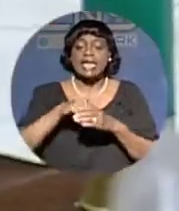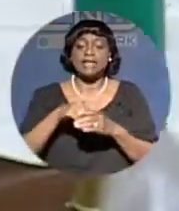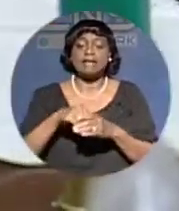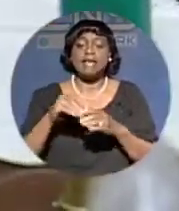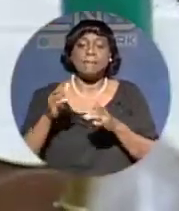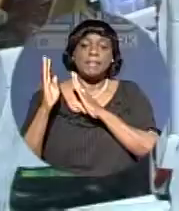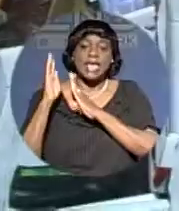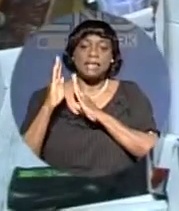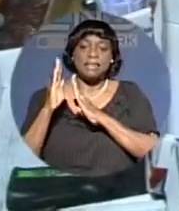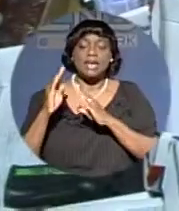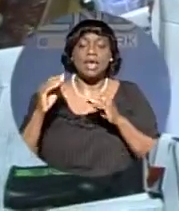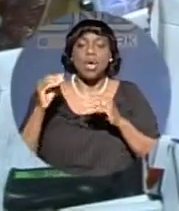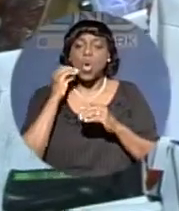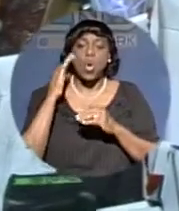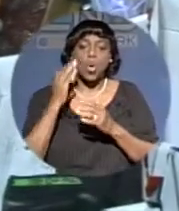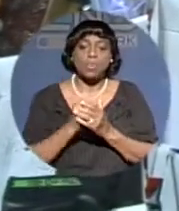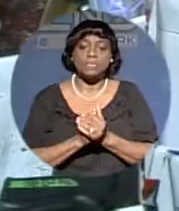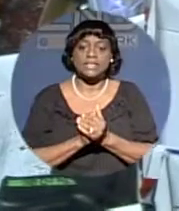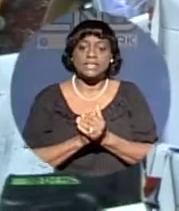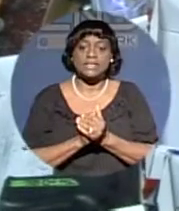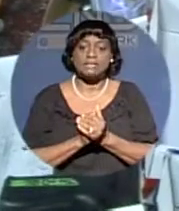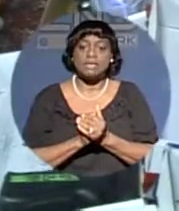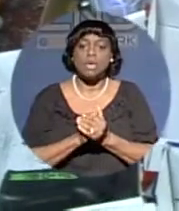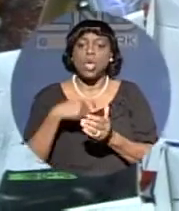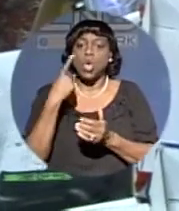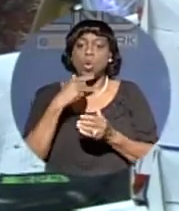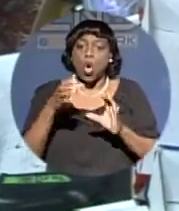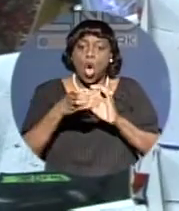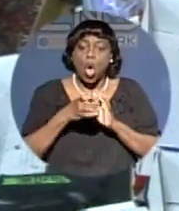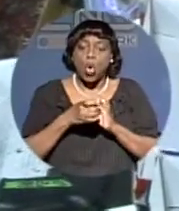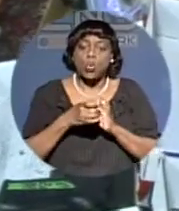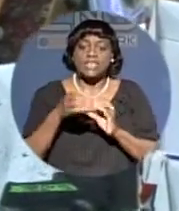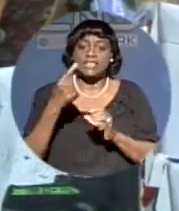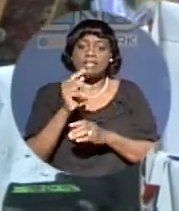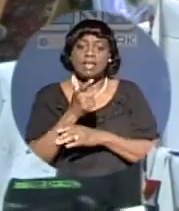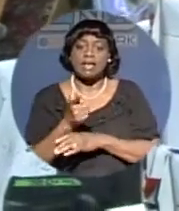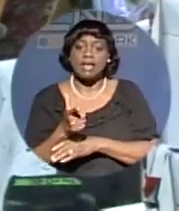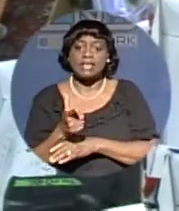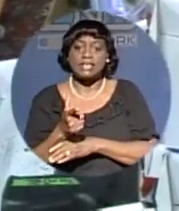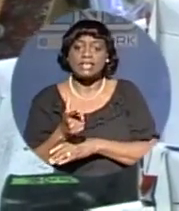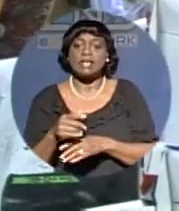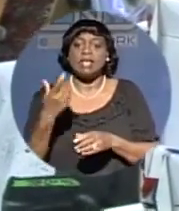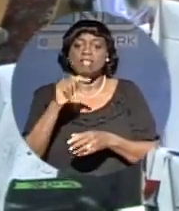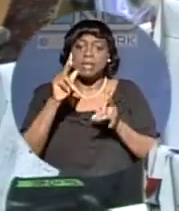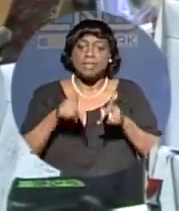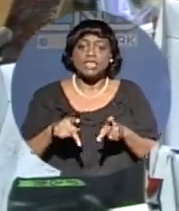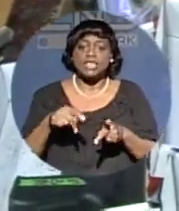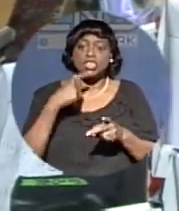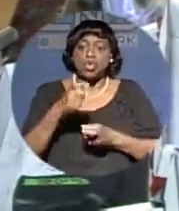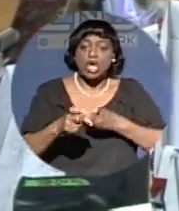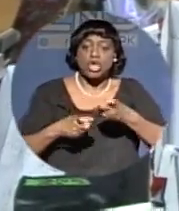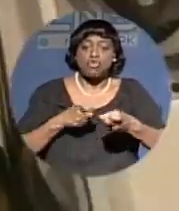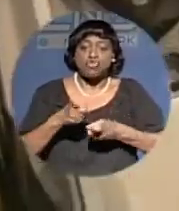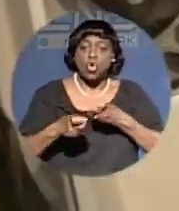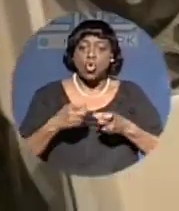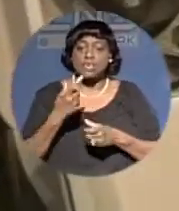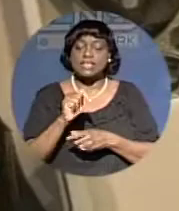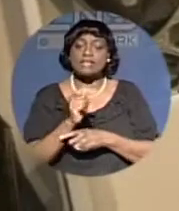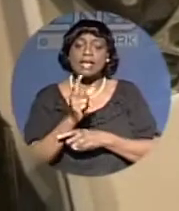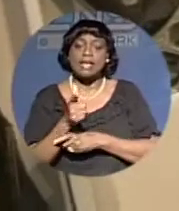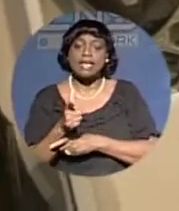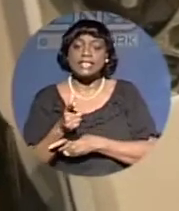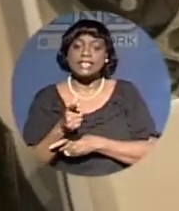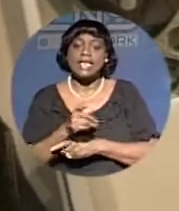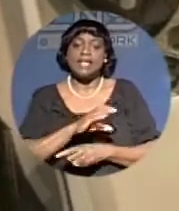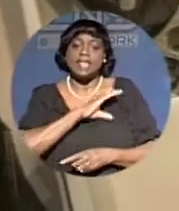answered questions on gun ownership, the person who controlled the firearm, characteristics and behaviors of those within the household,